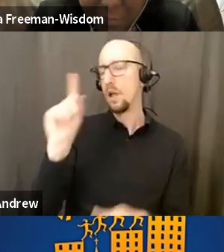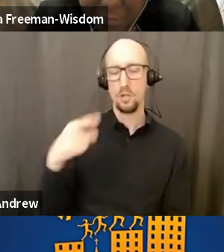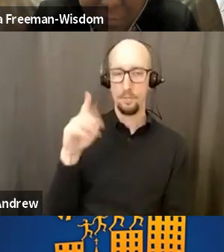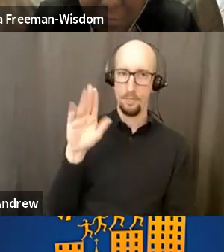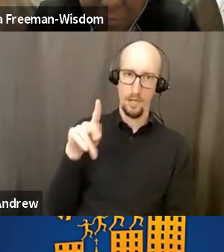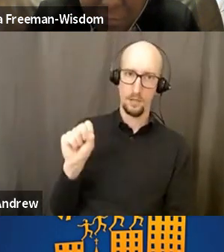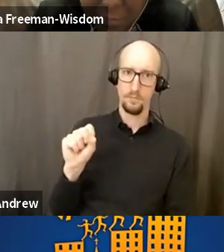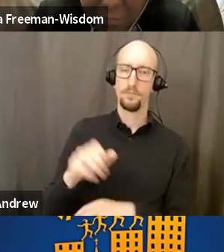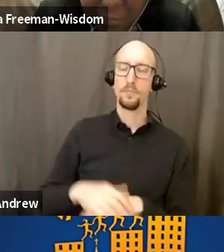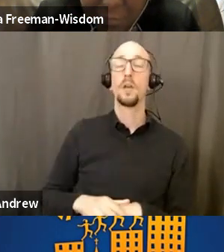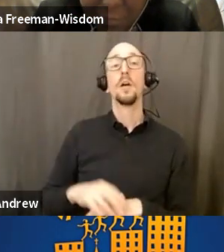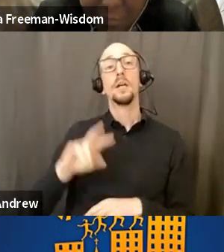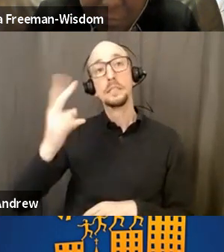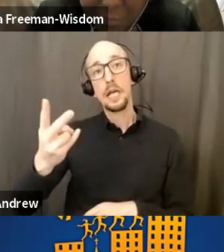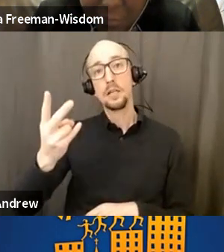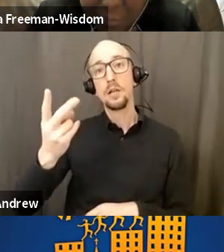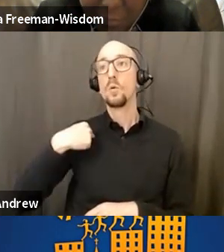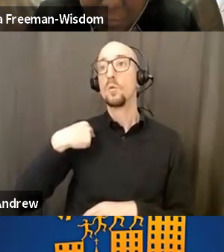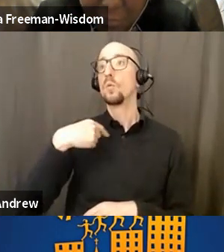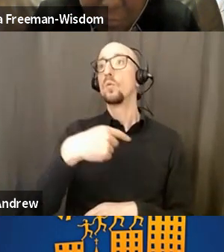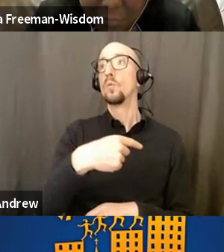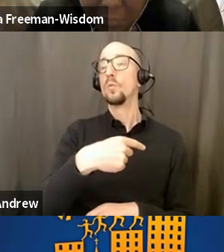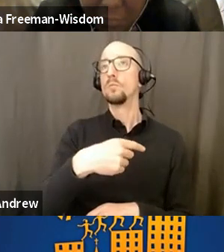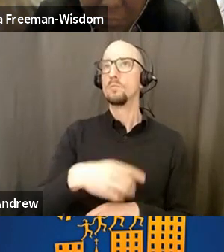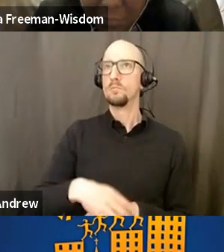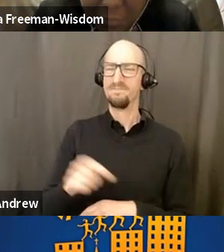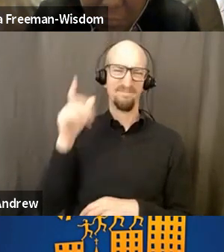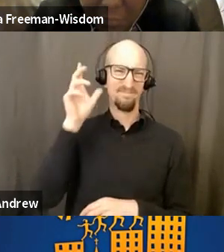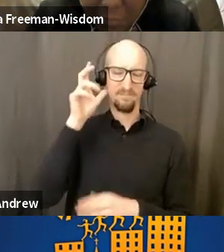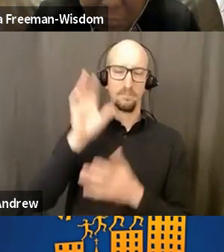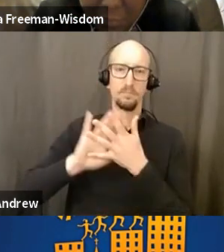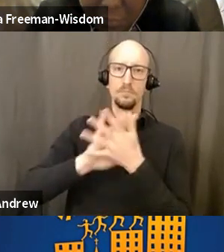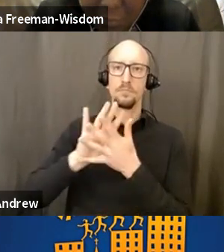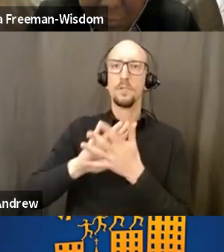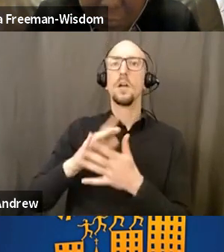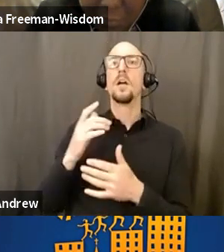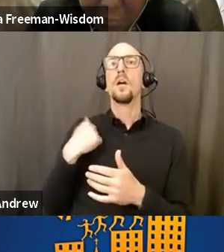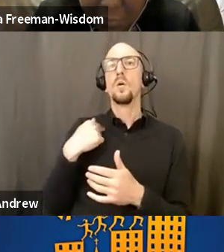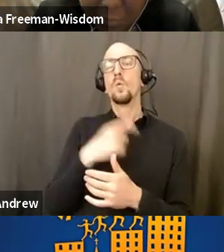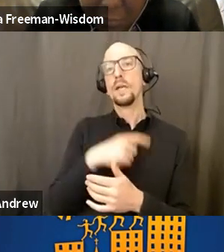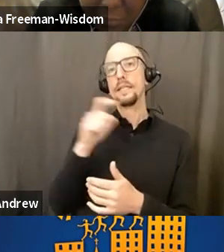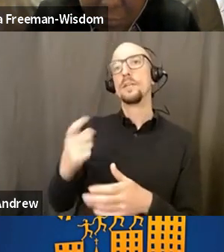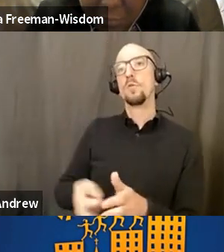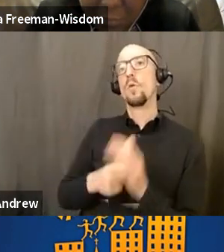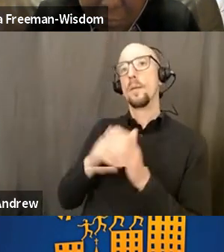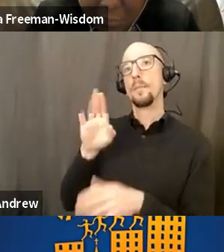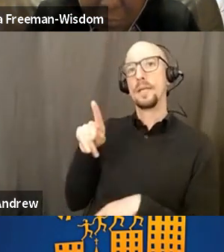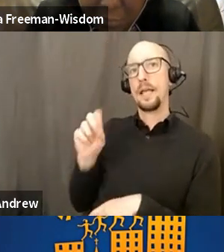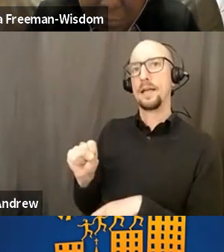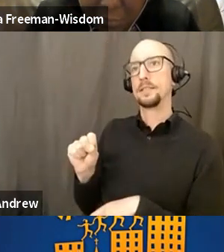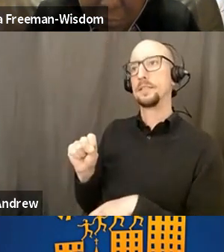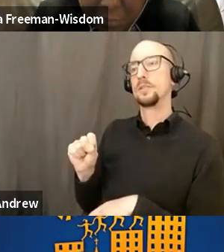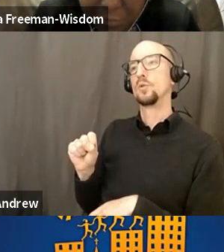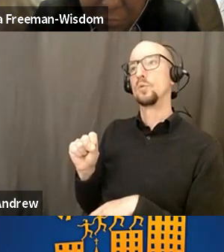Second, we had require BPS to operationalize it. And so it